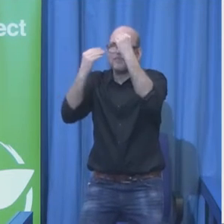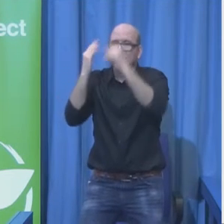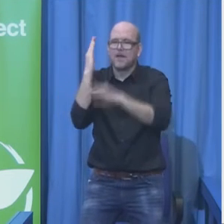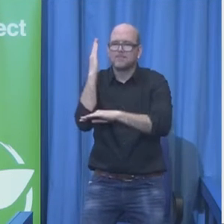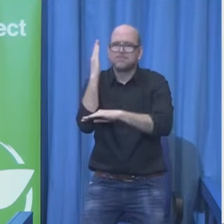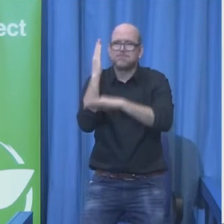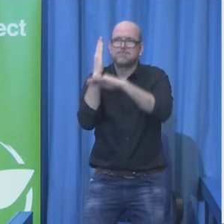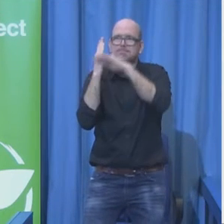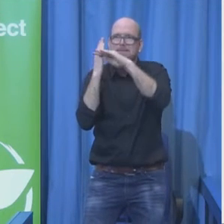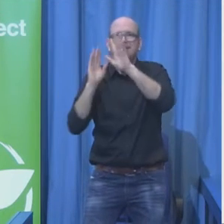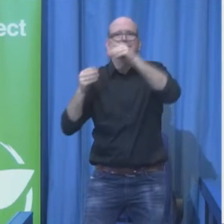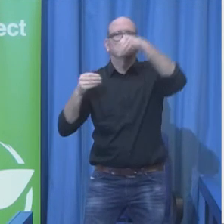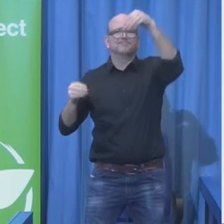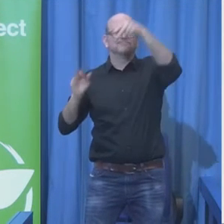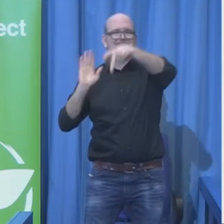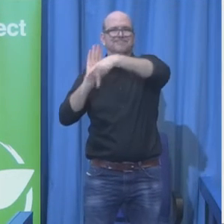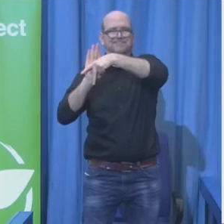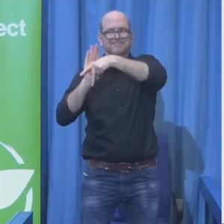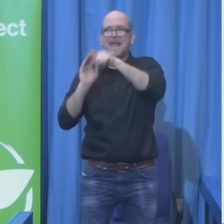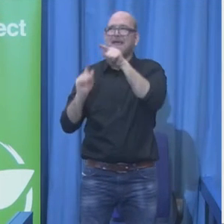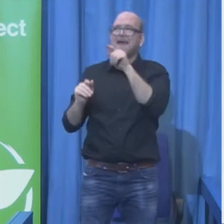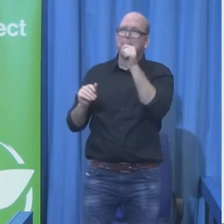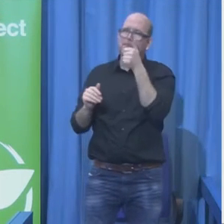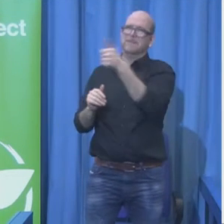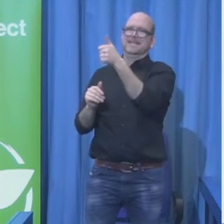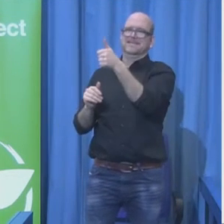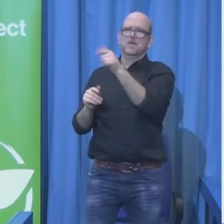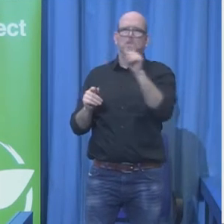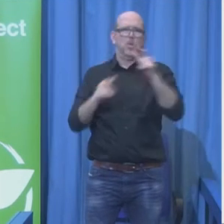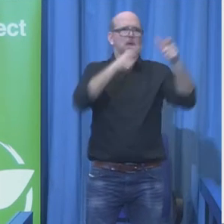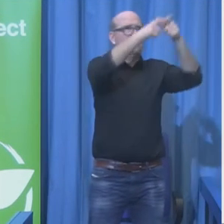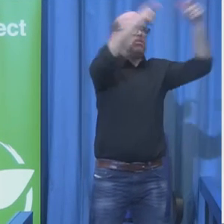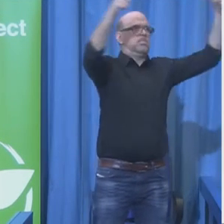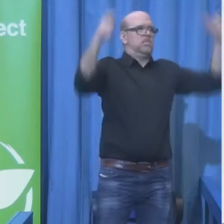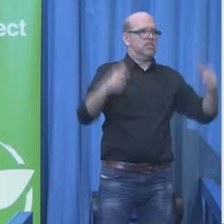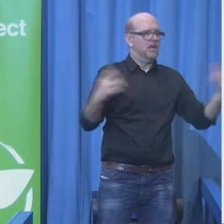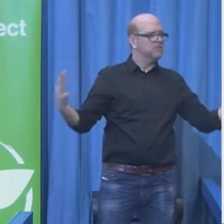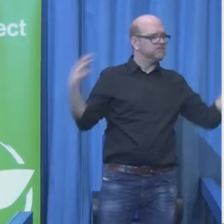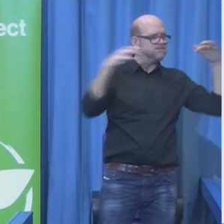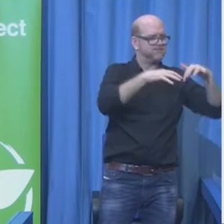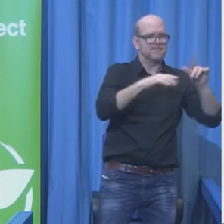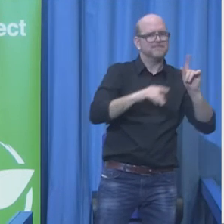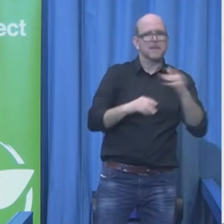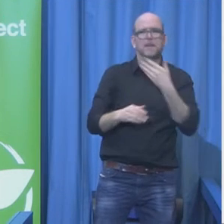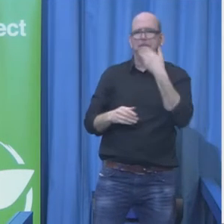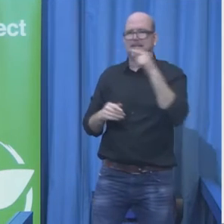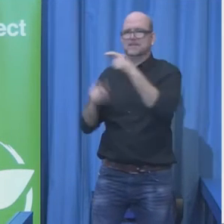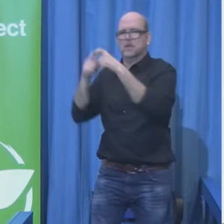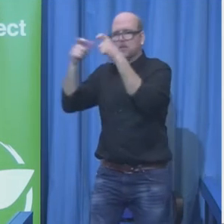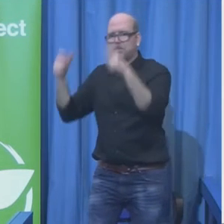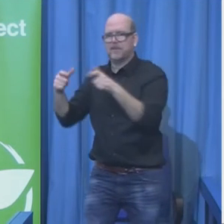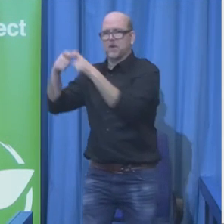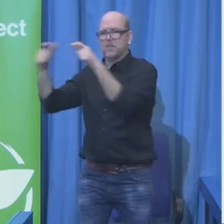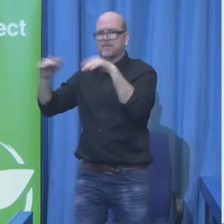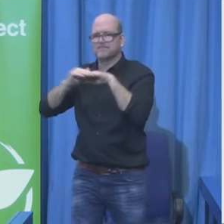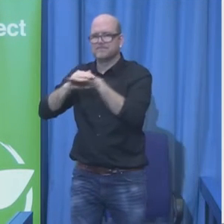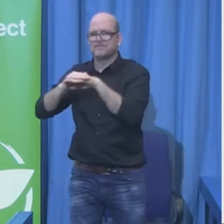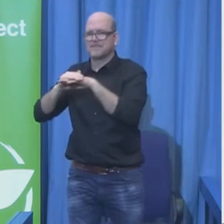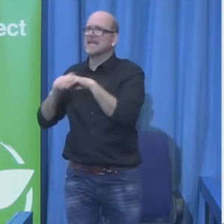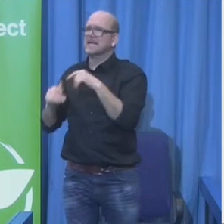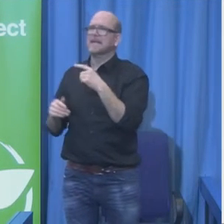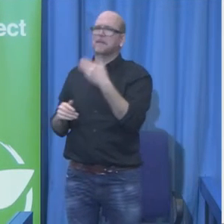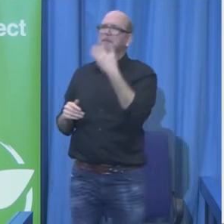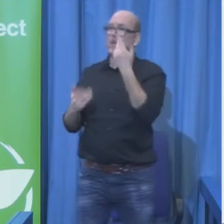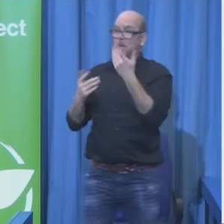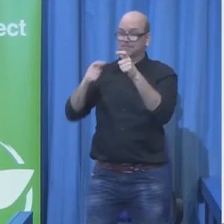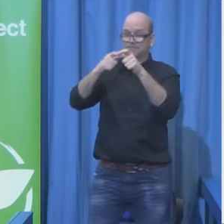level. And in fact, the ILO and in collaboration with the International Organization of Employers has promoted a global apprenticeship network, which is setting up national